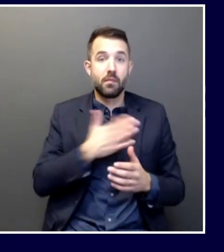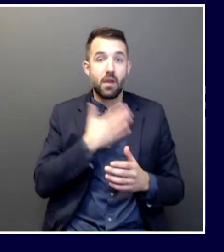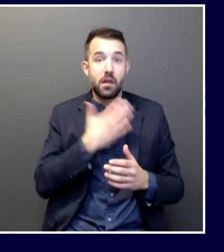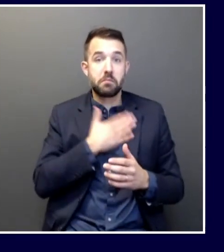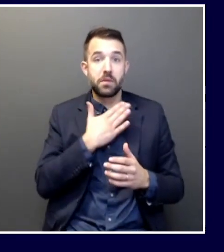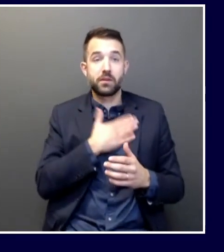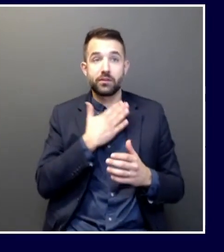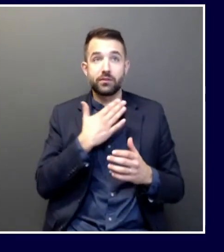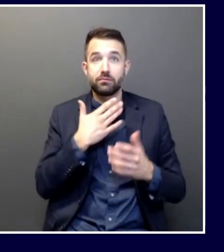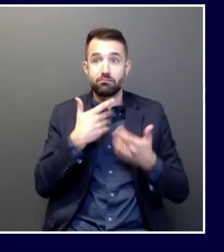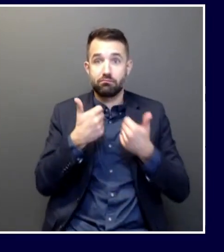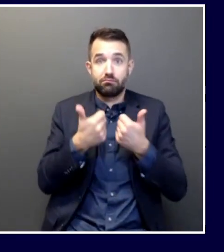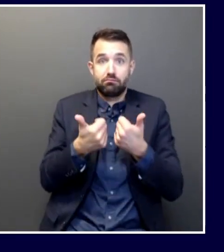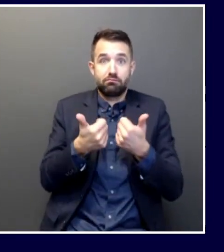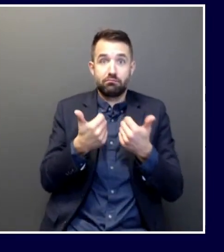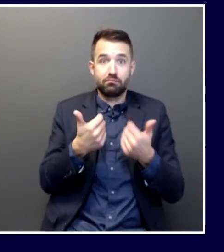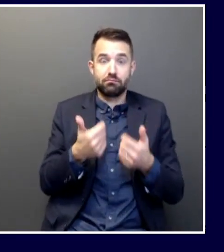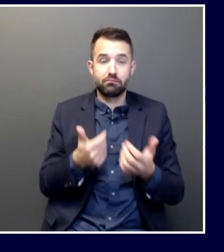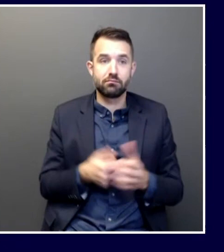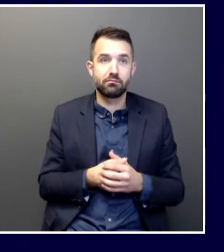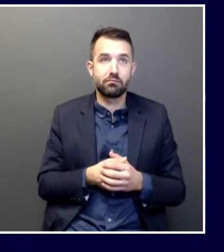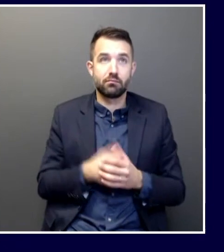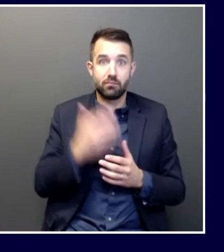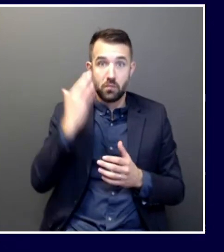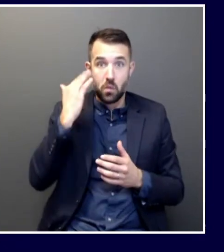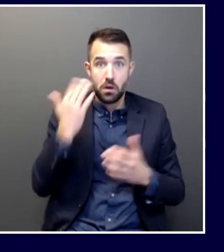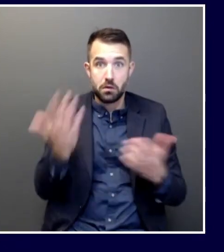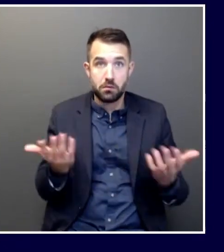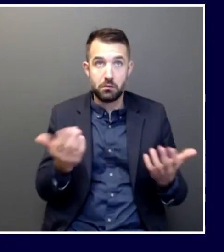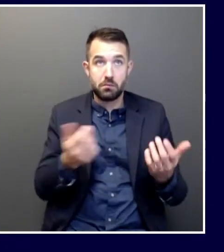question is why? Kind of similar to Eric.